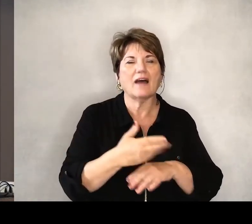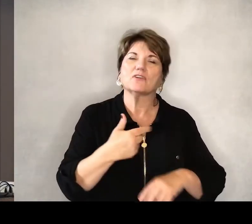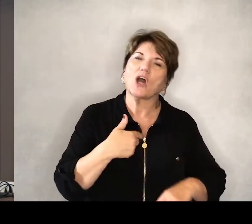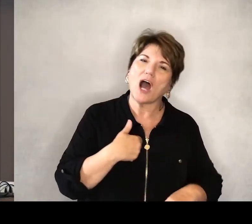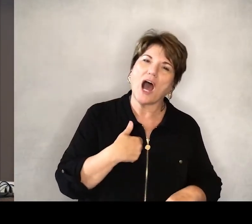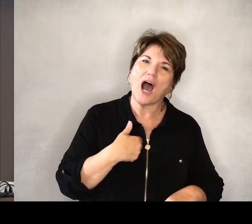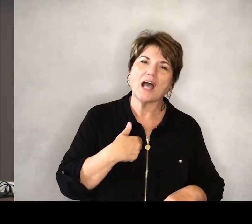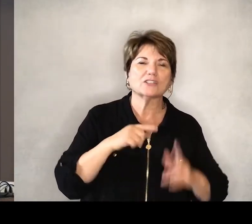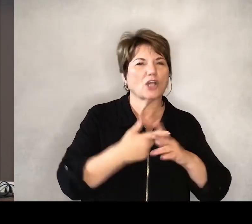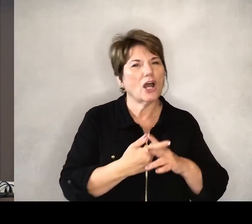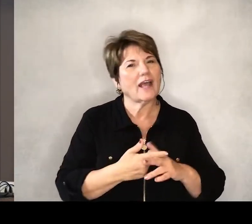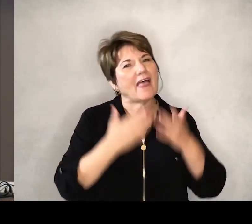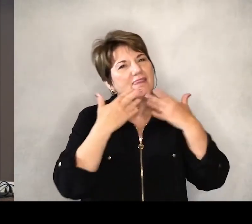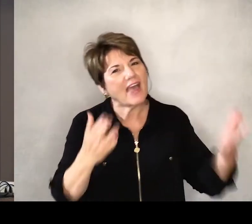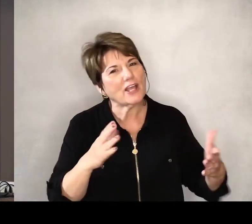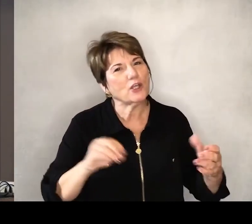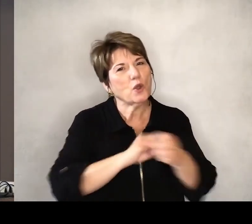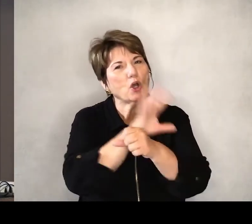COVID.